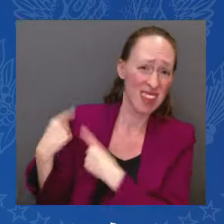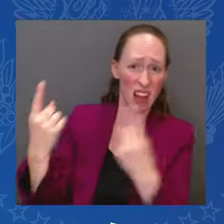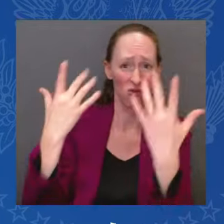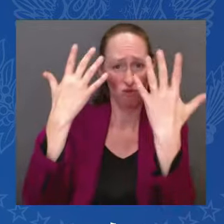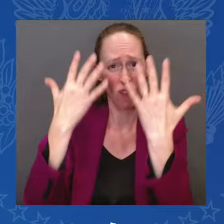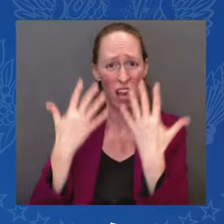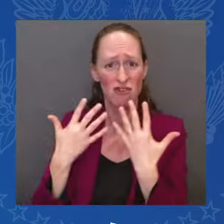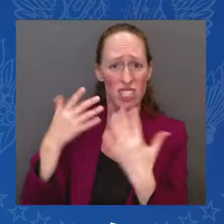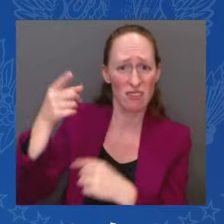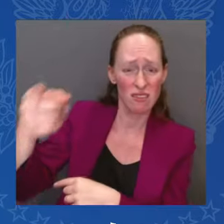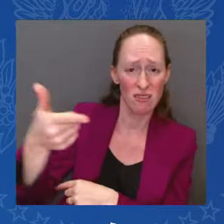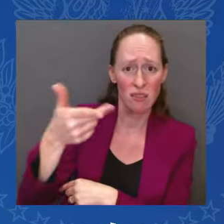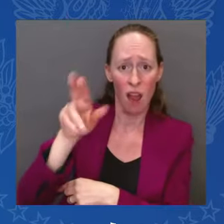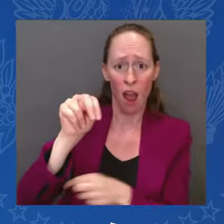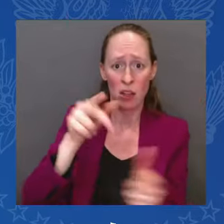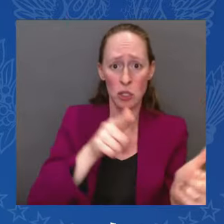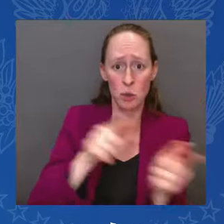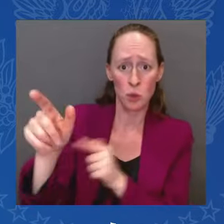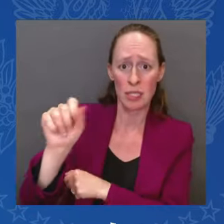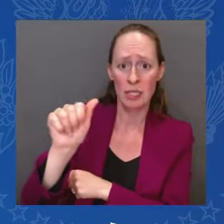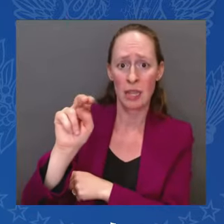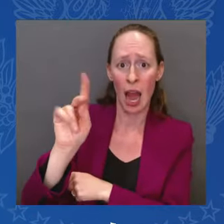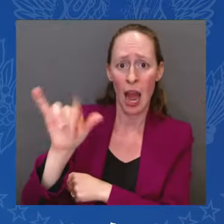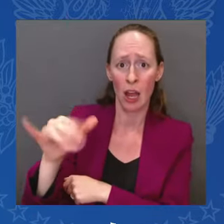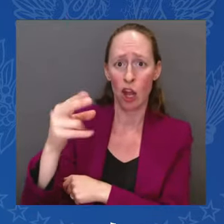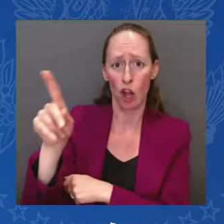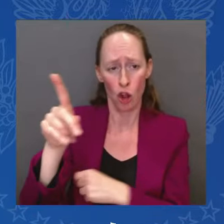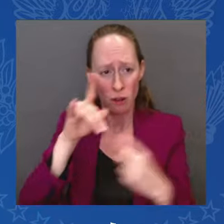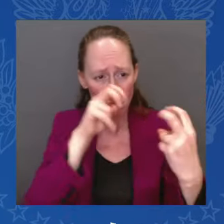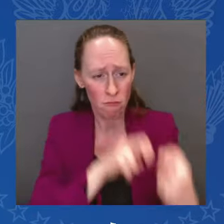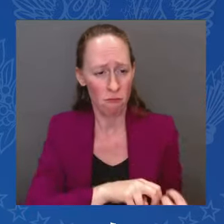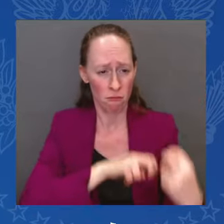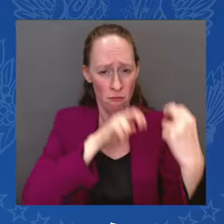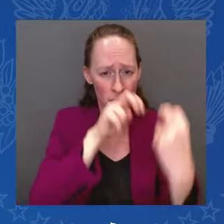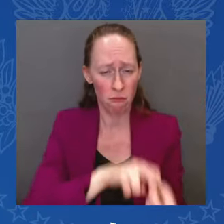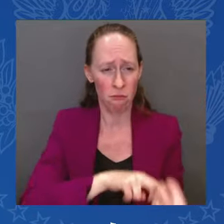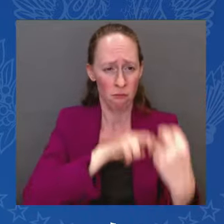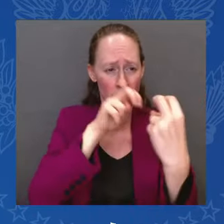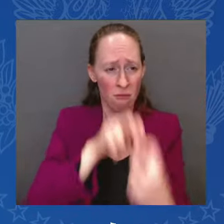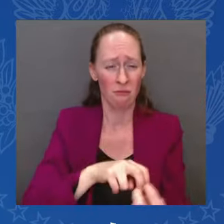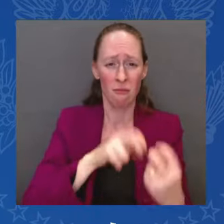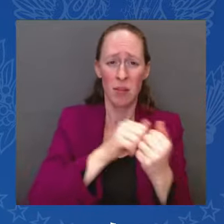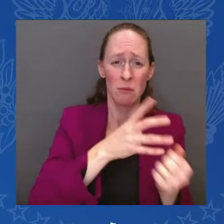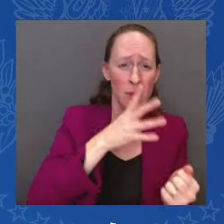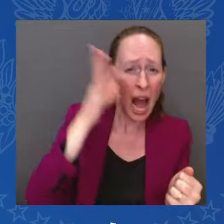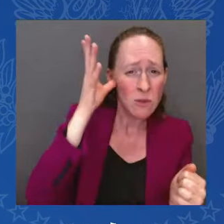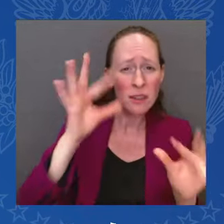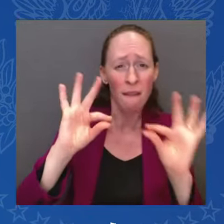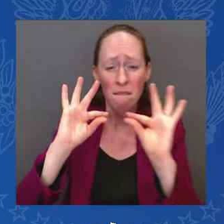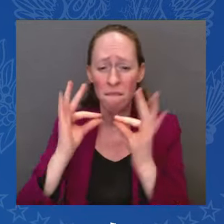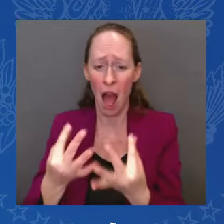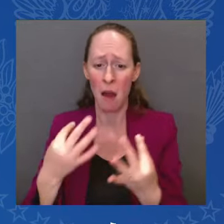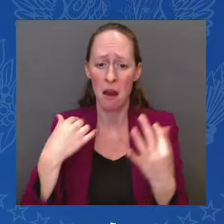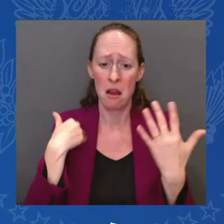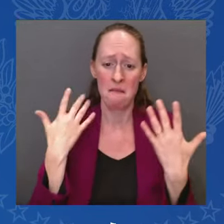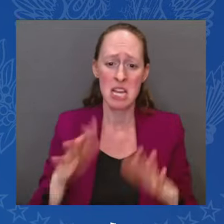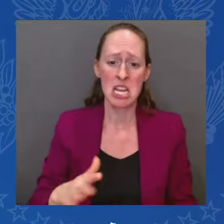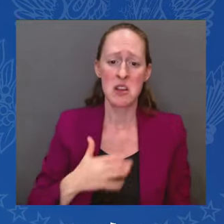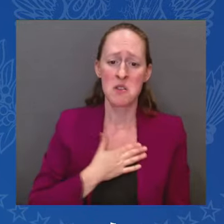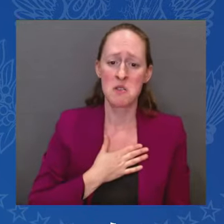I met with every one of the parents who were there. I met with every member, every family member. And what I do also remember is